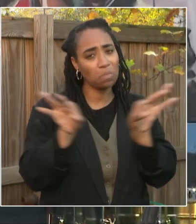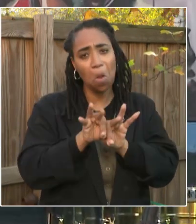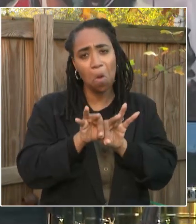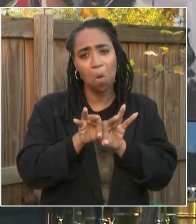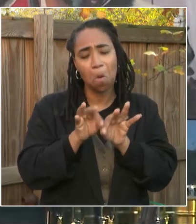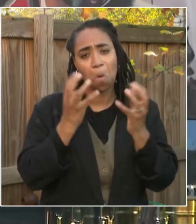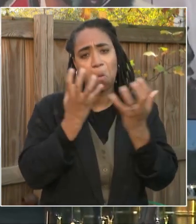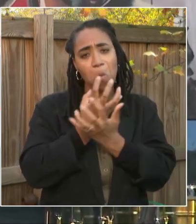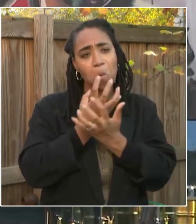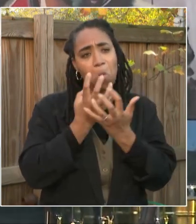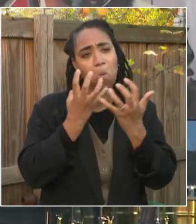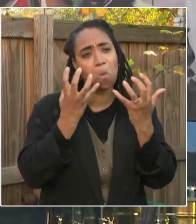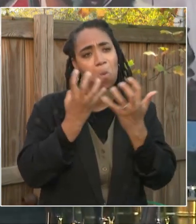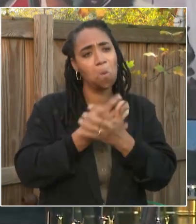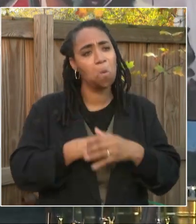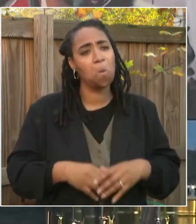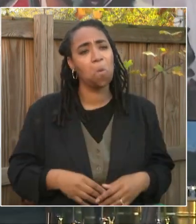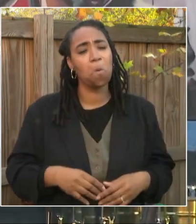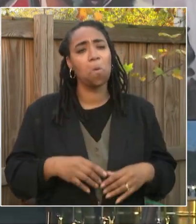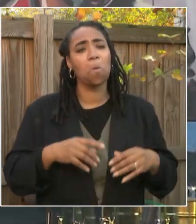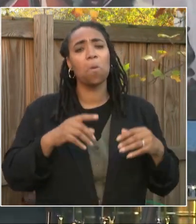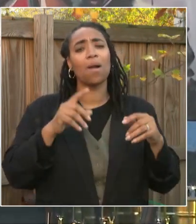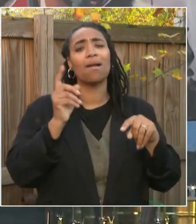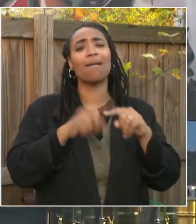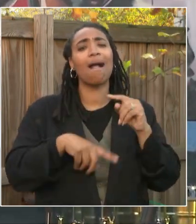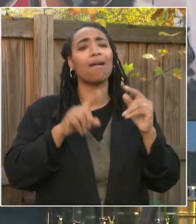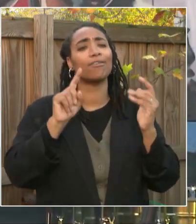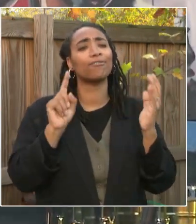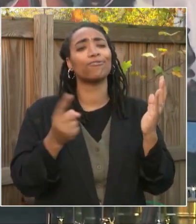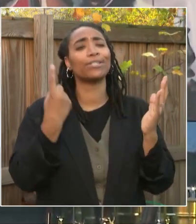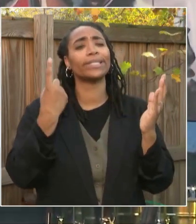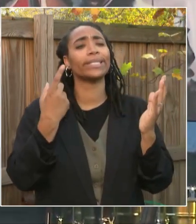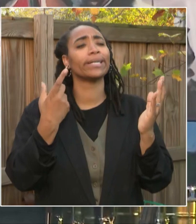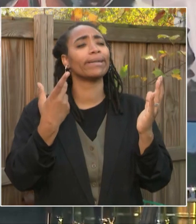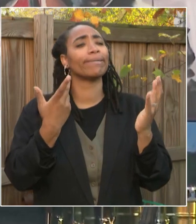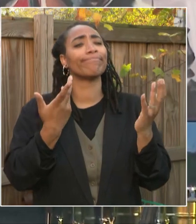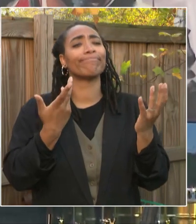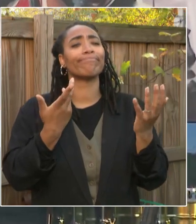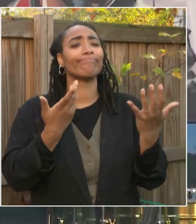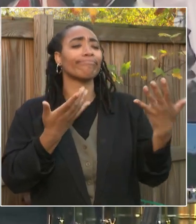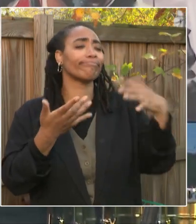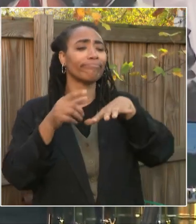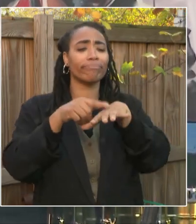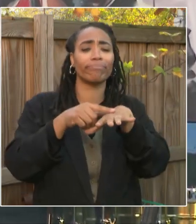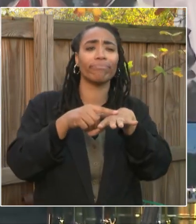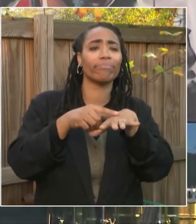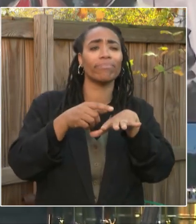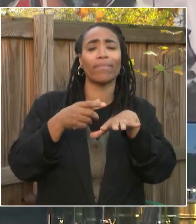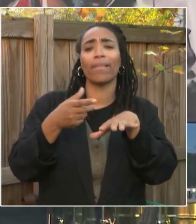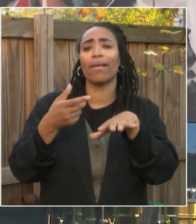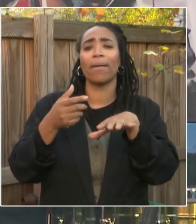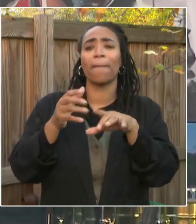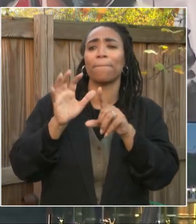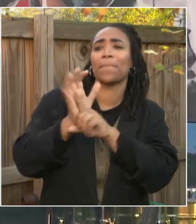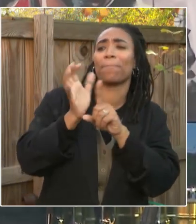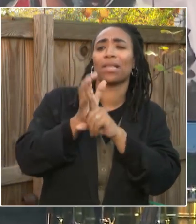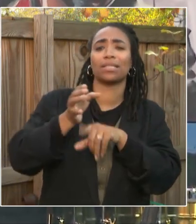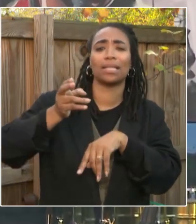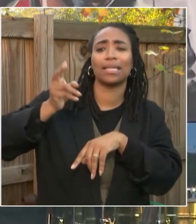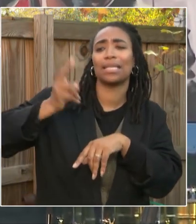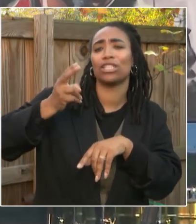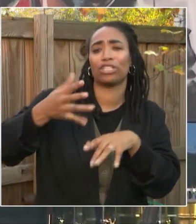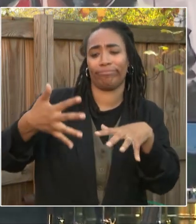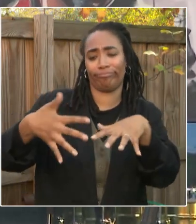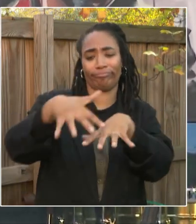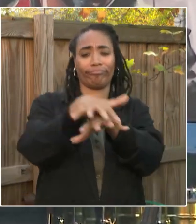the history with popularity. You know what I'm saying? There's history of go-go, and then you have the popularity of go-go.